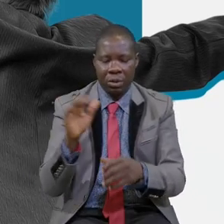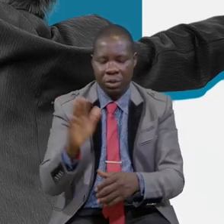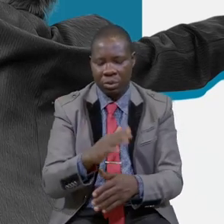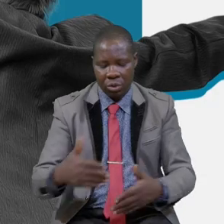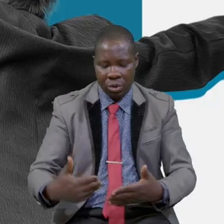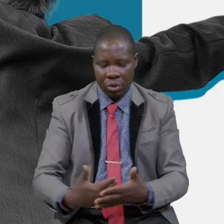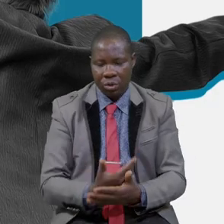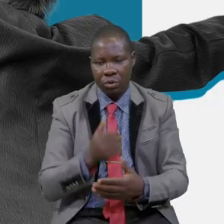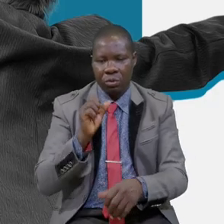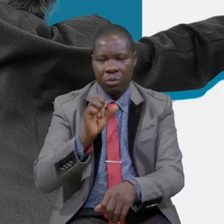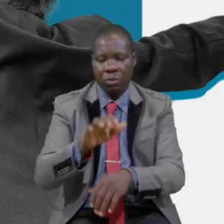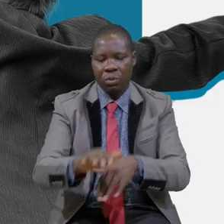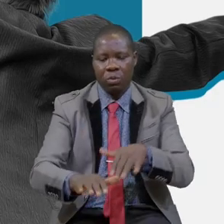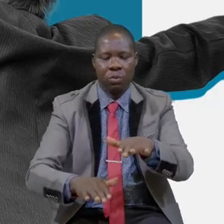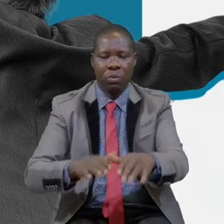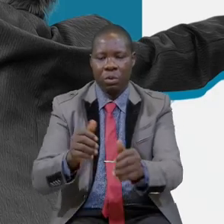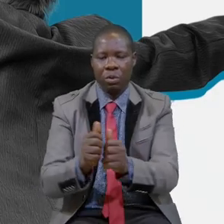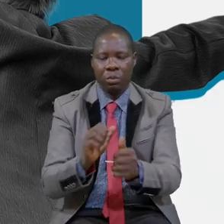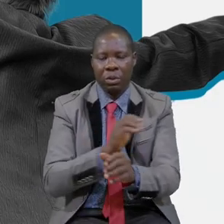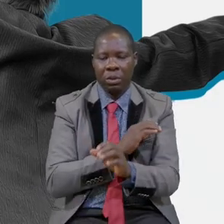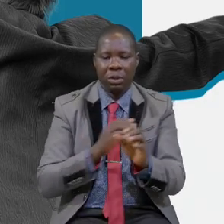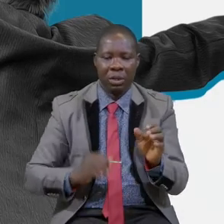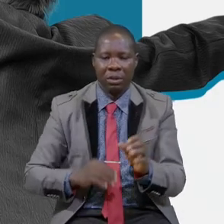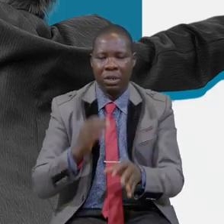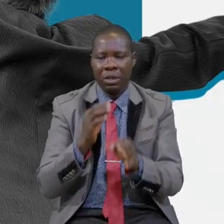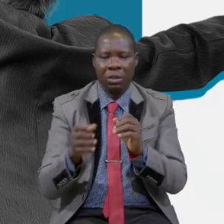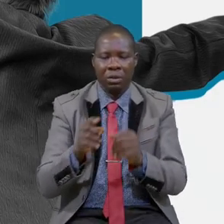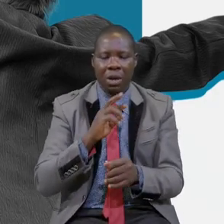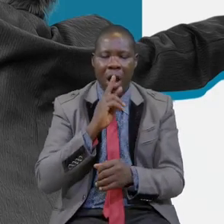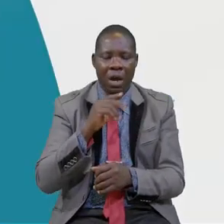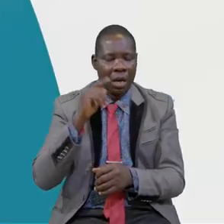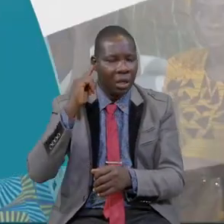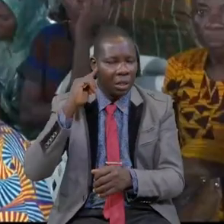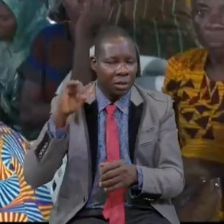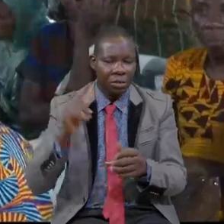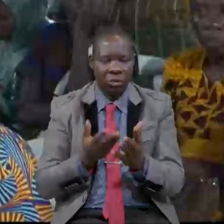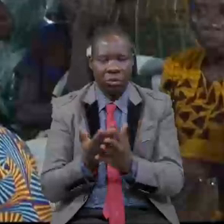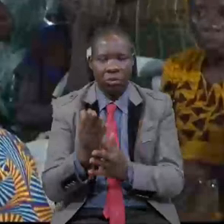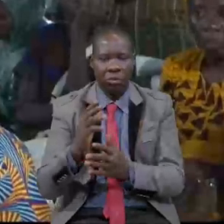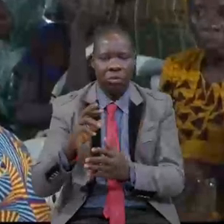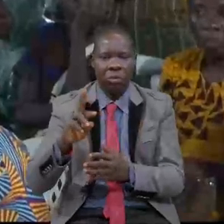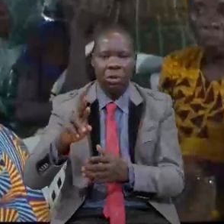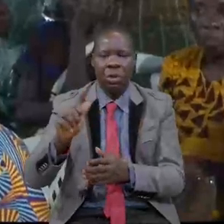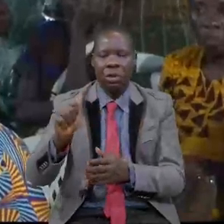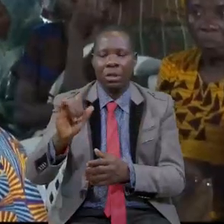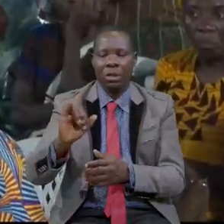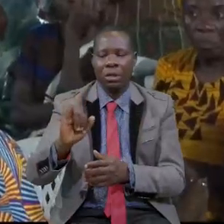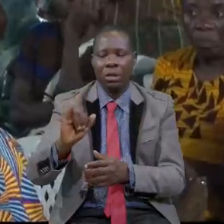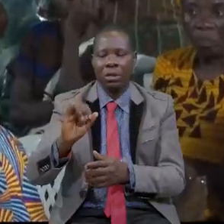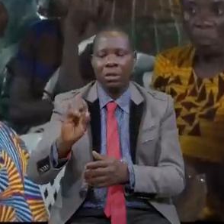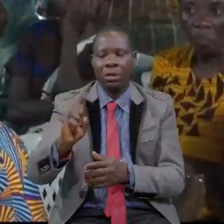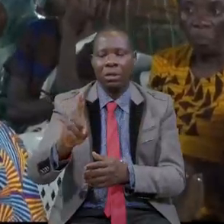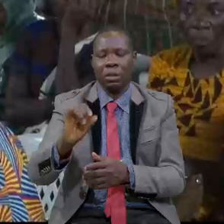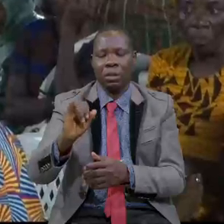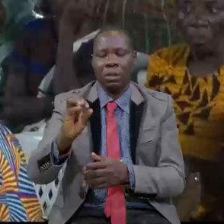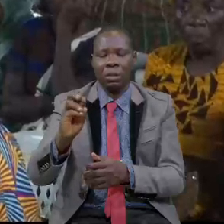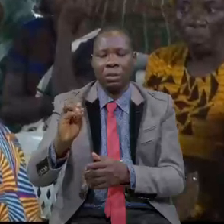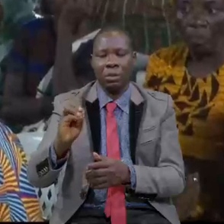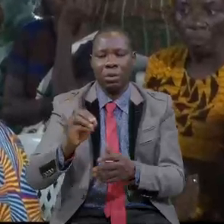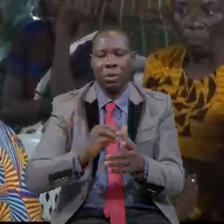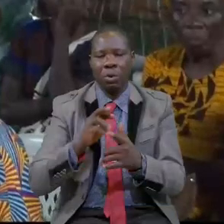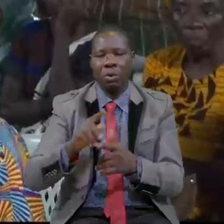listening via radio or television and you have just given your life to Christ, send your